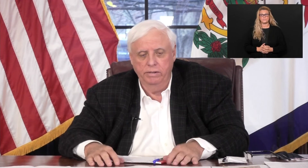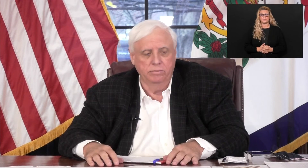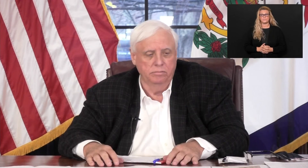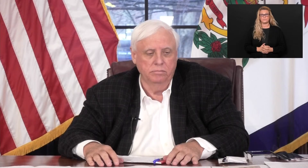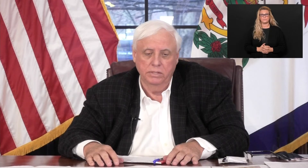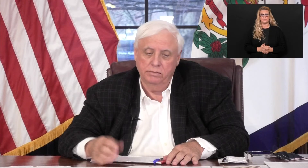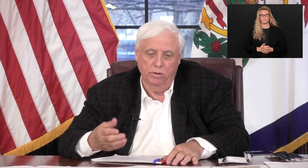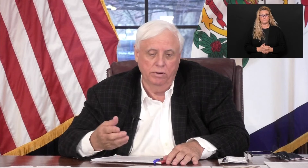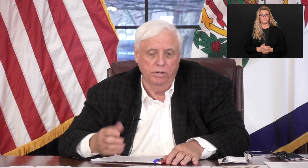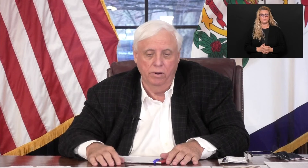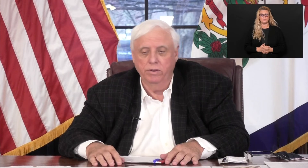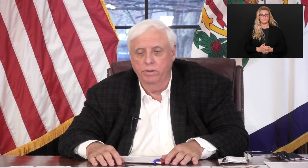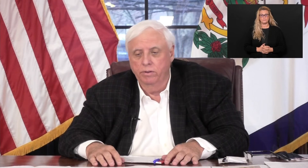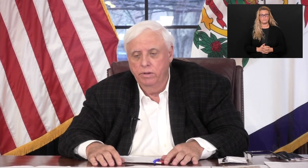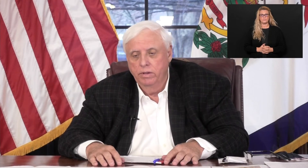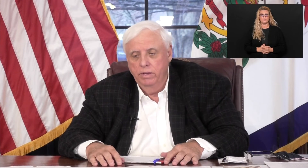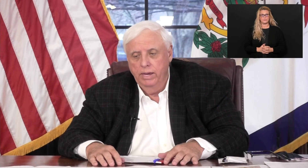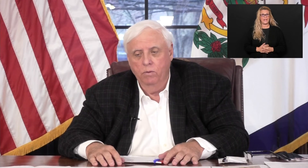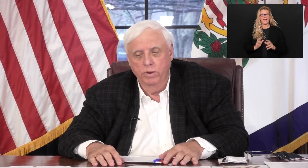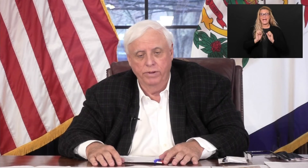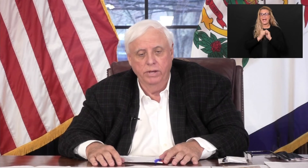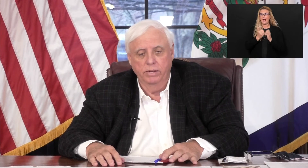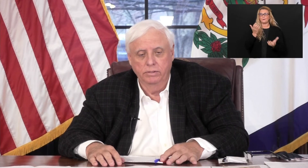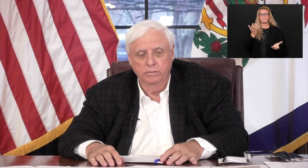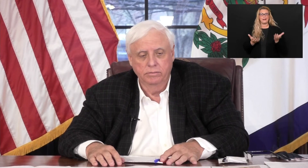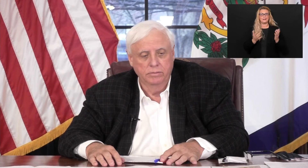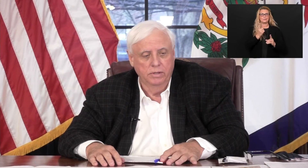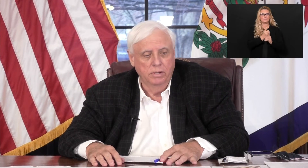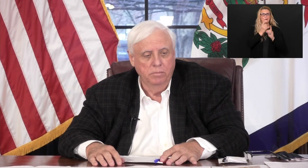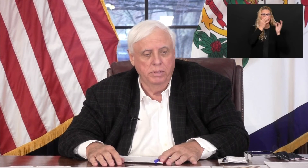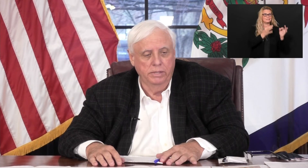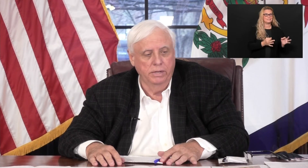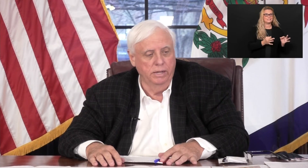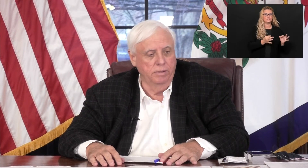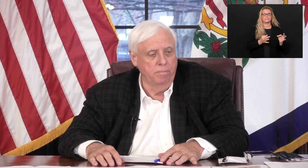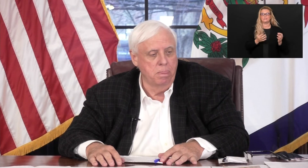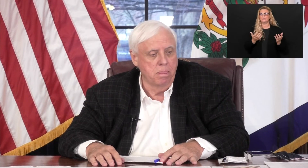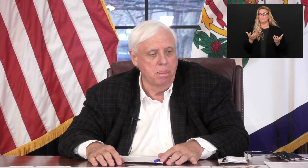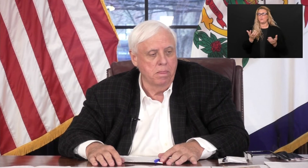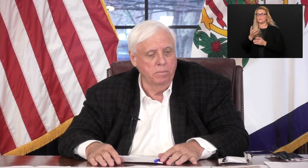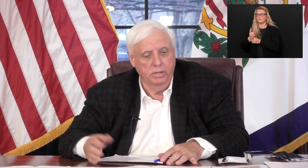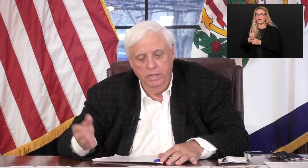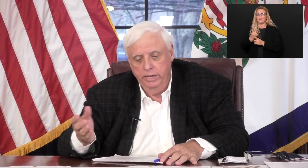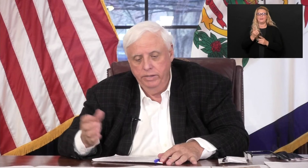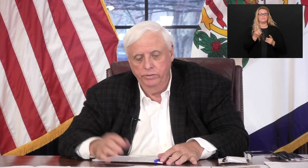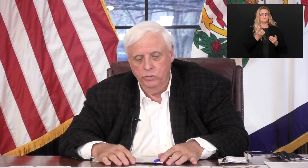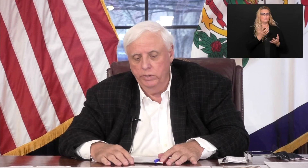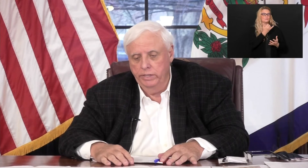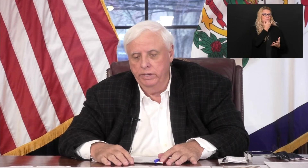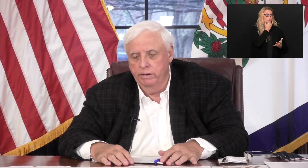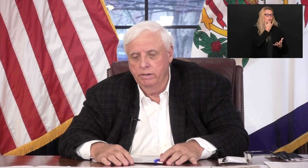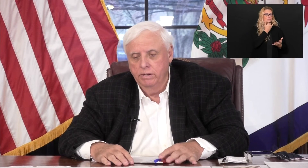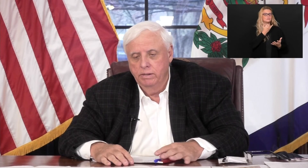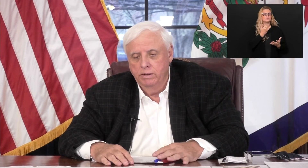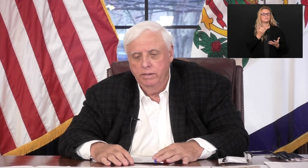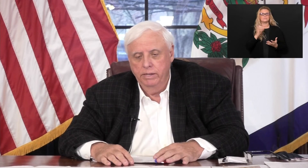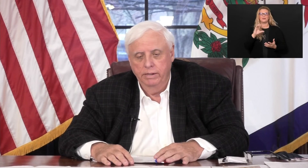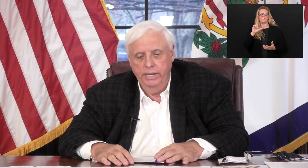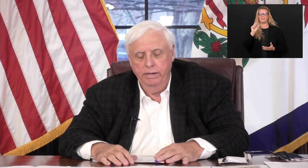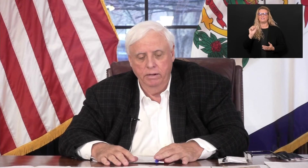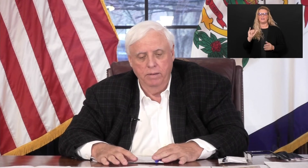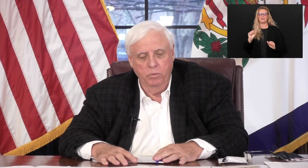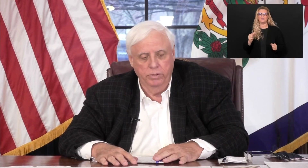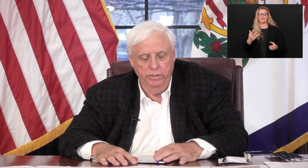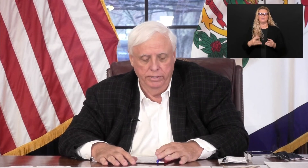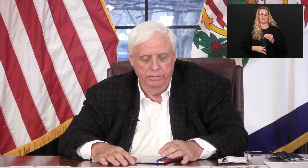balancing it, it's hard to argue how we've done. But Clay, you can join in and